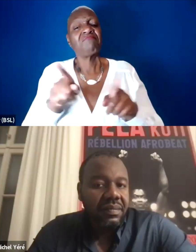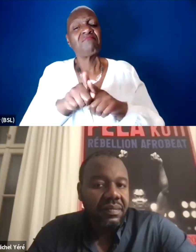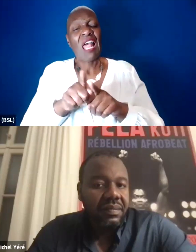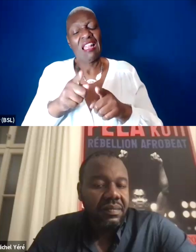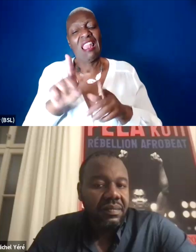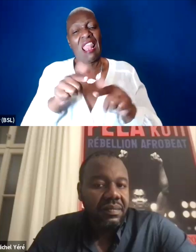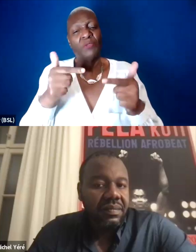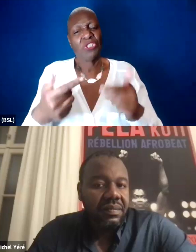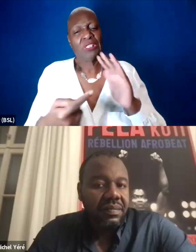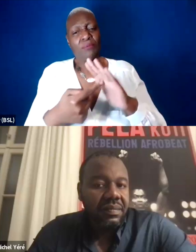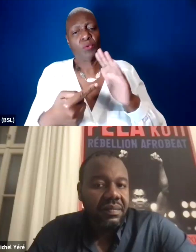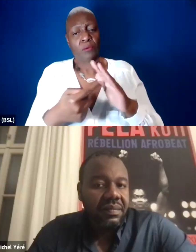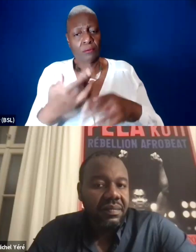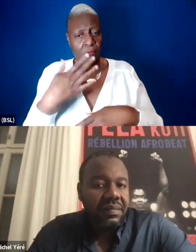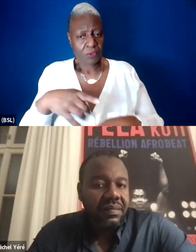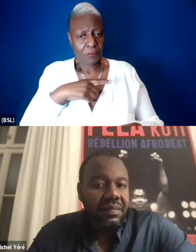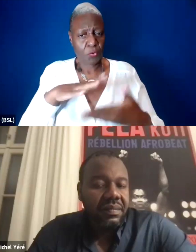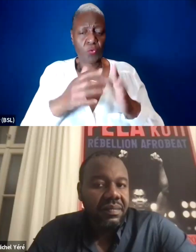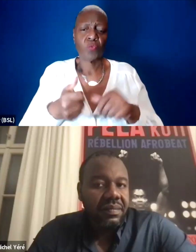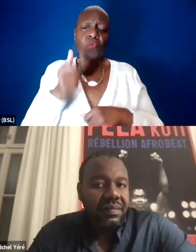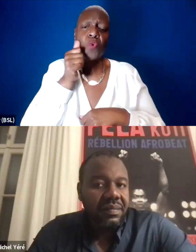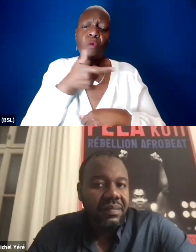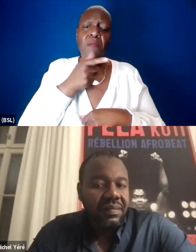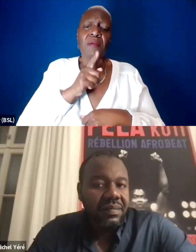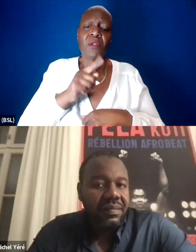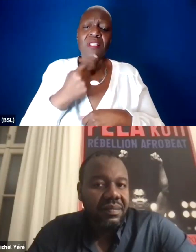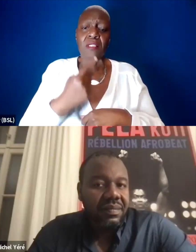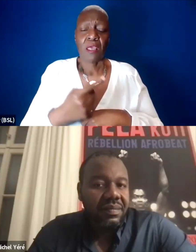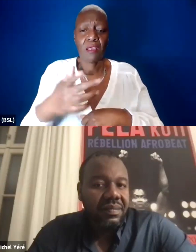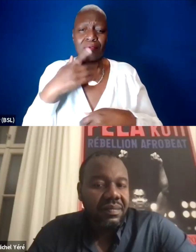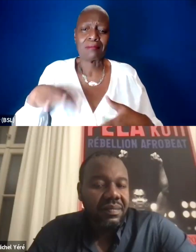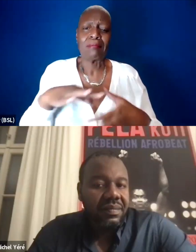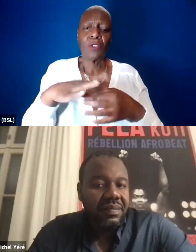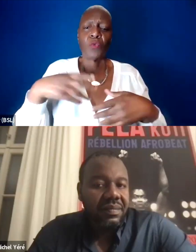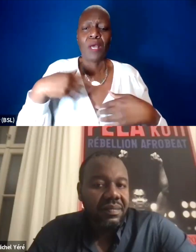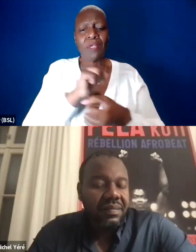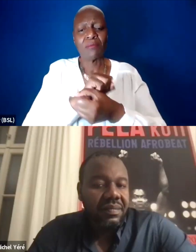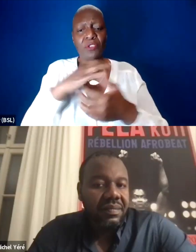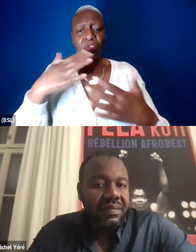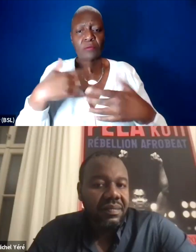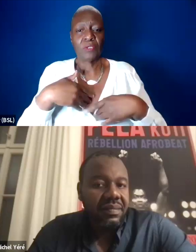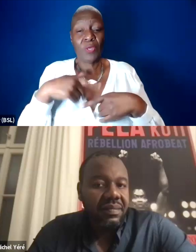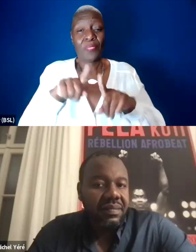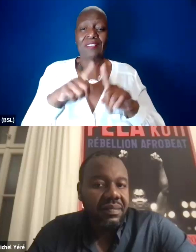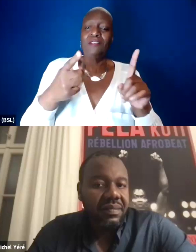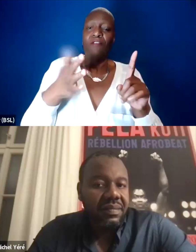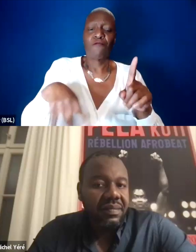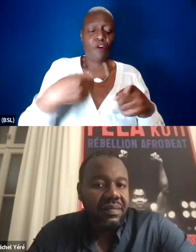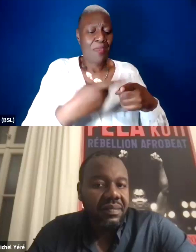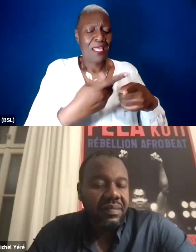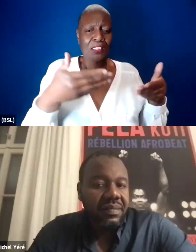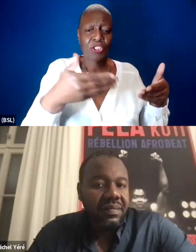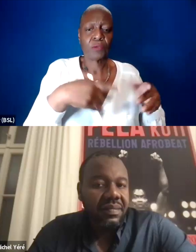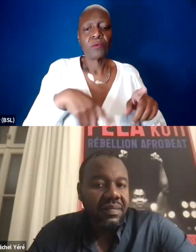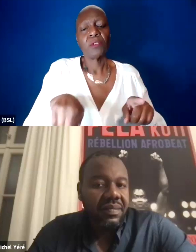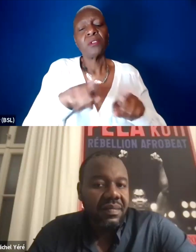important to know what people are saying and the forms in which they're thinking about liberation outside the framework of English. As we're making